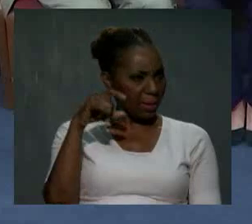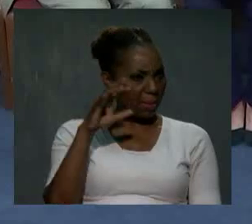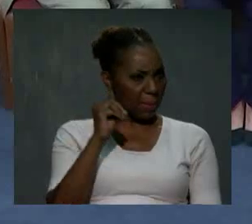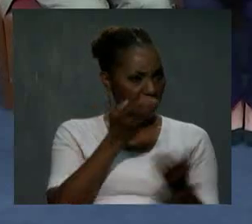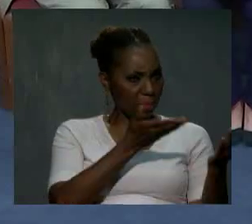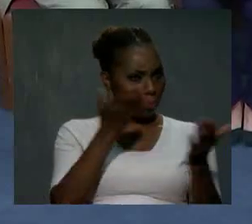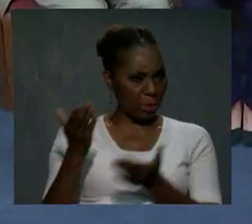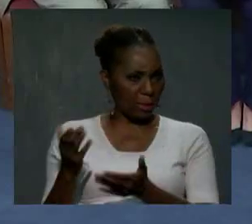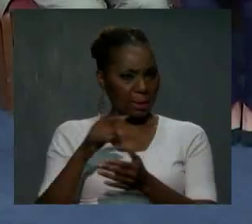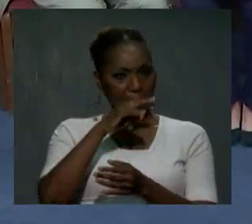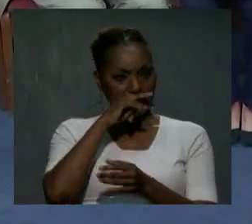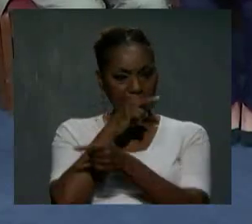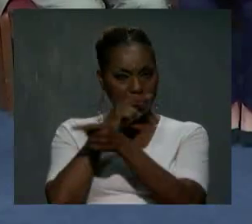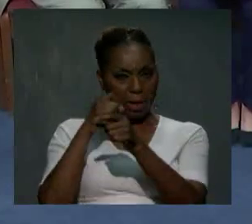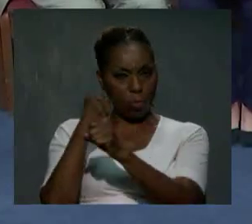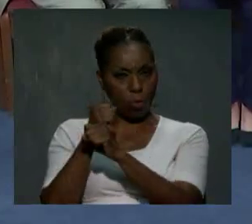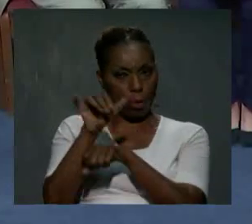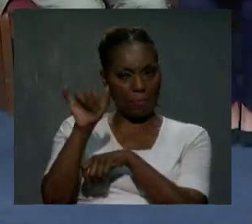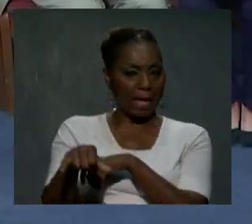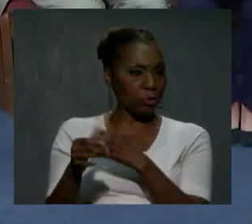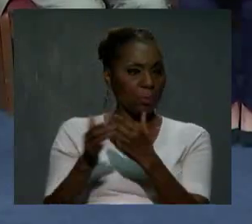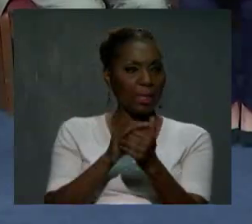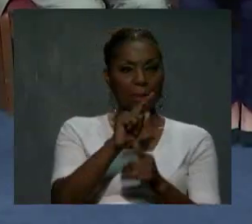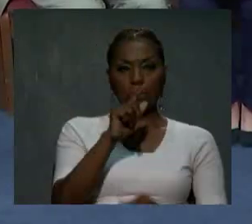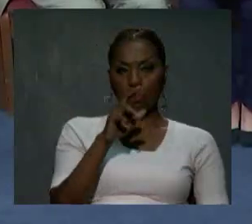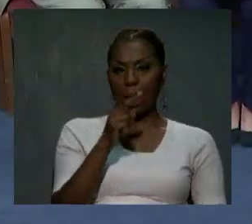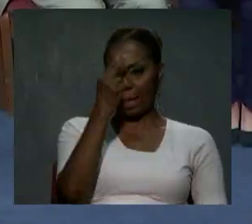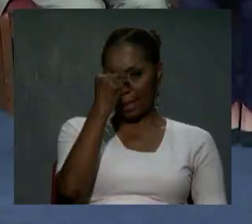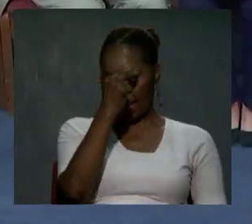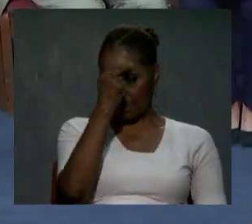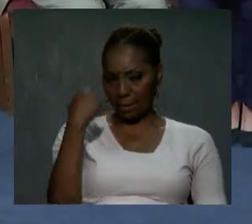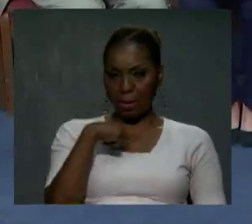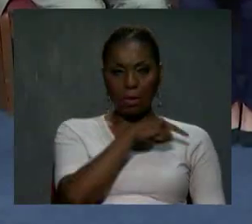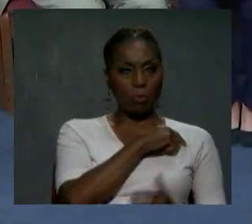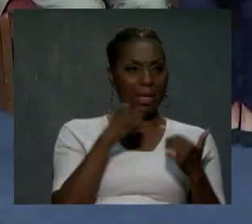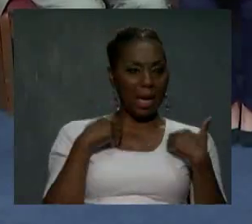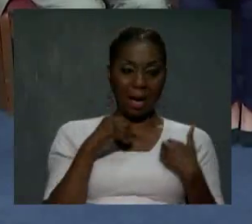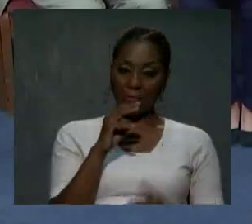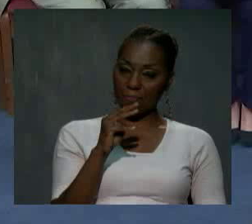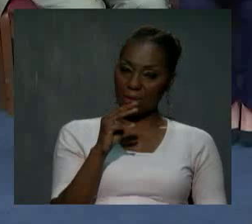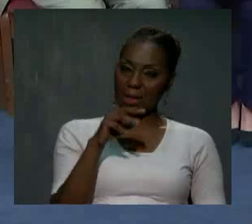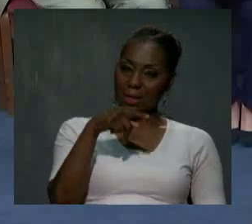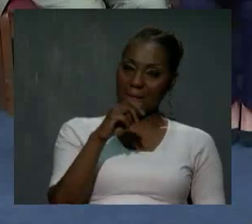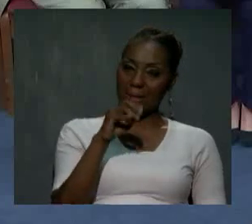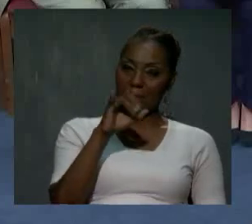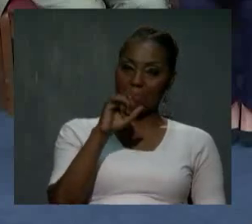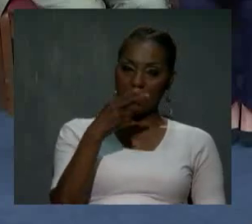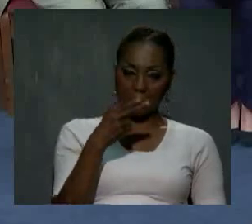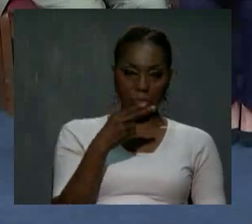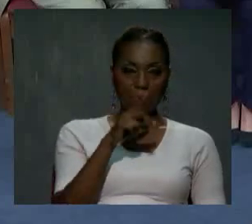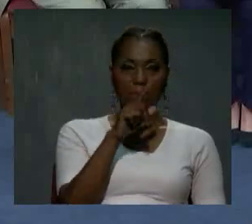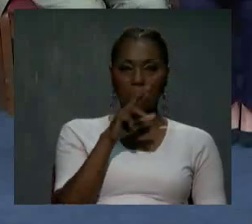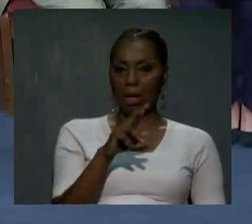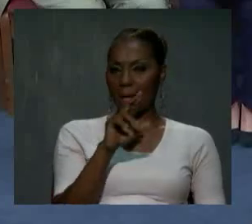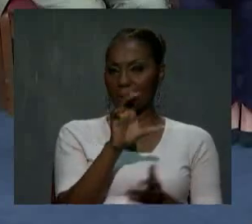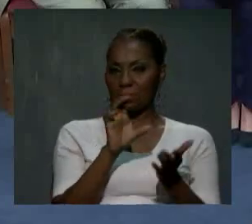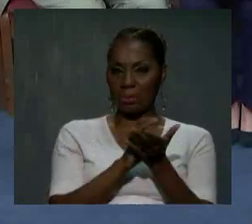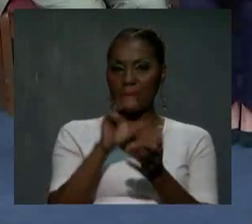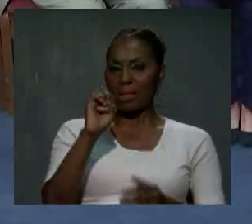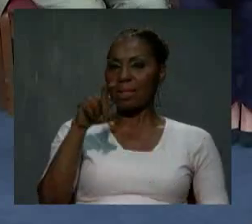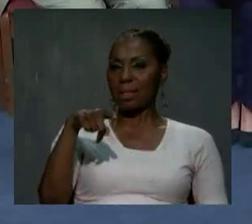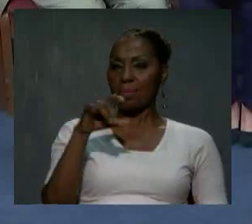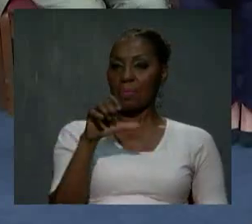here that worked on that one. At Little Rock Catholic, we had Mimi Parrish. Little Rock Centric is Rex Deloney.